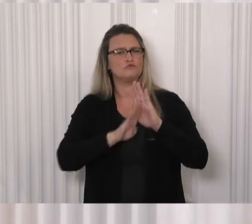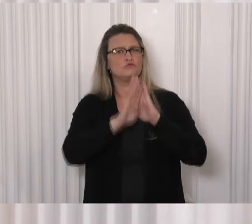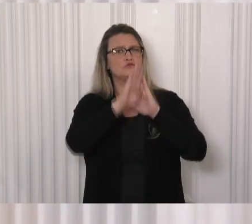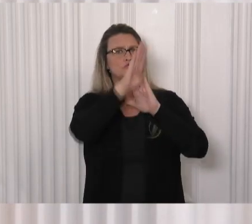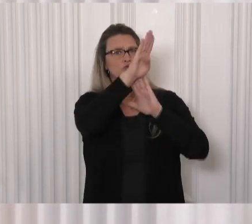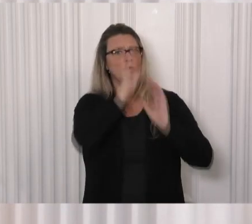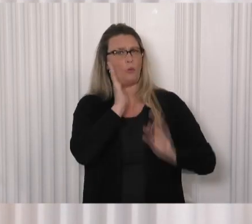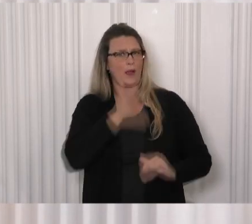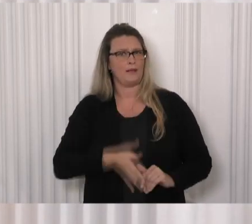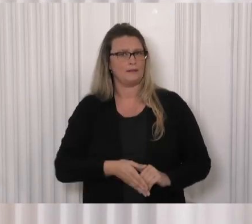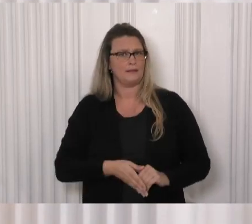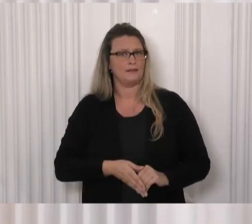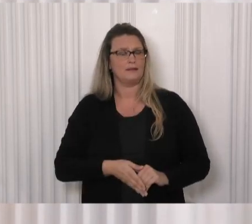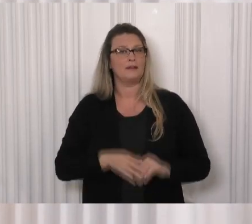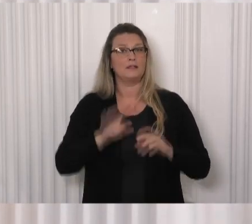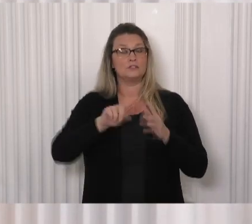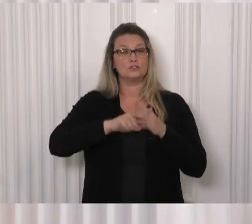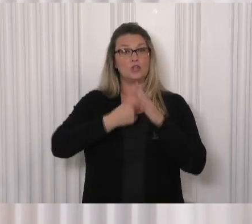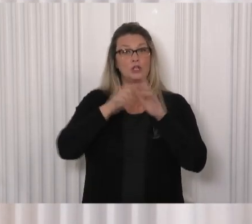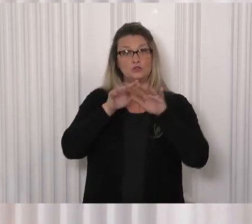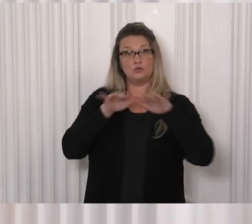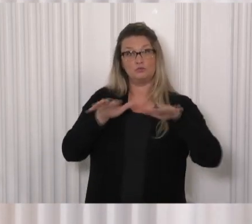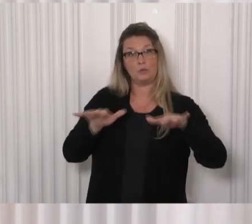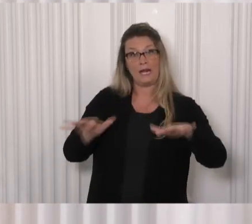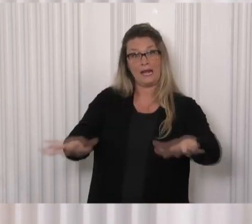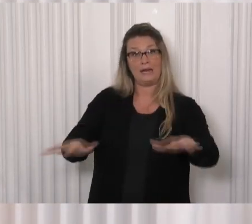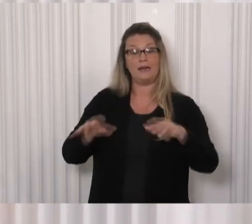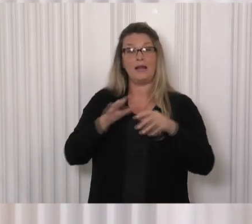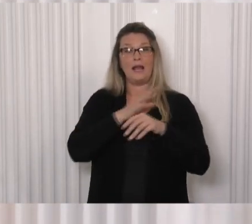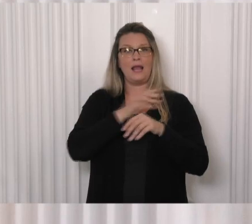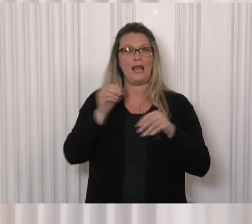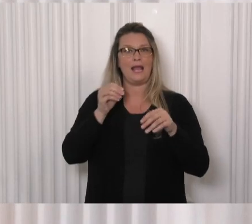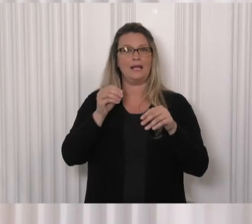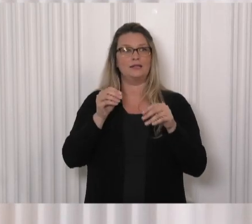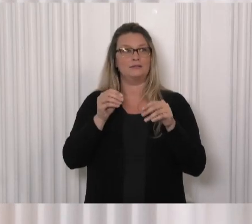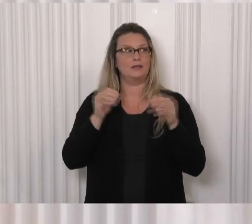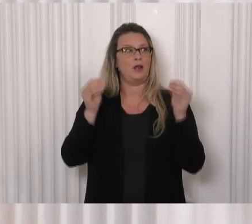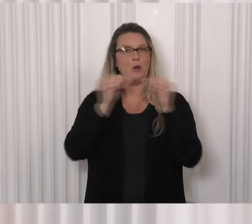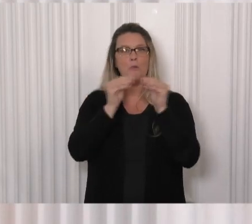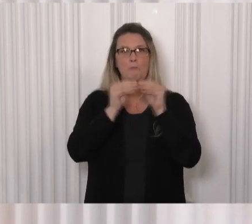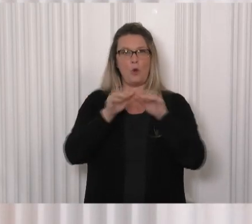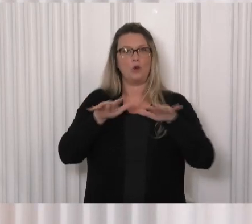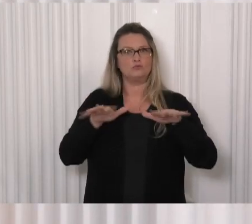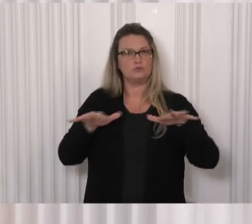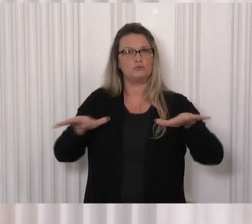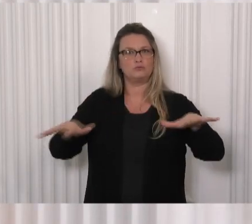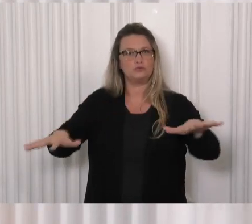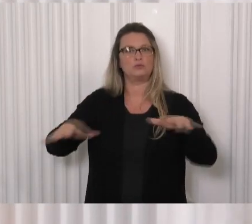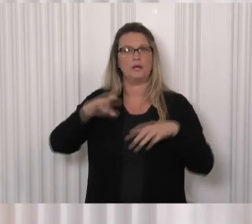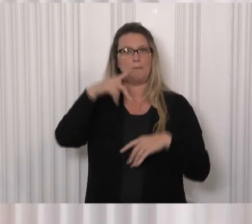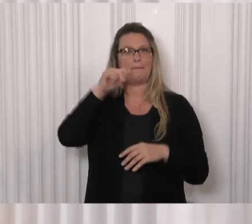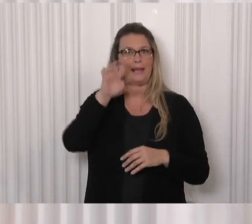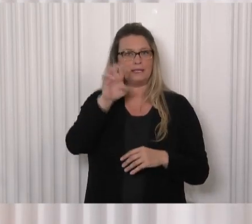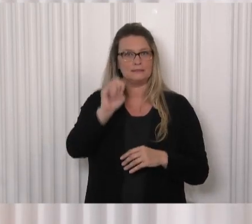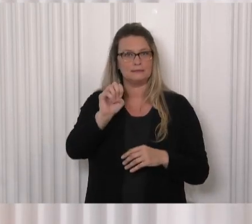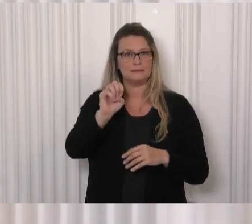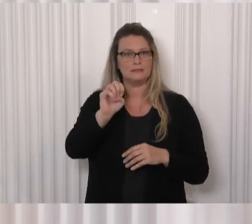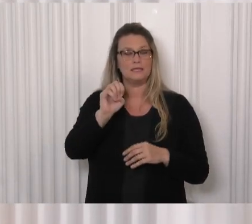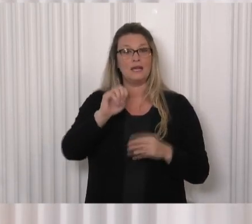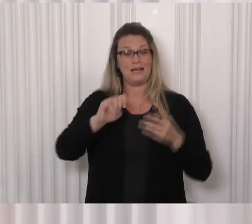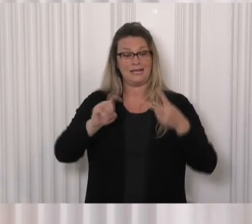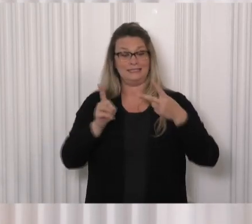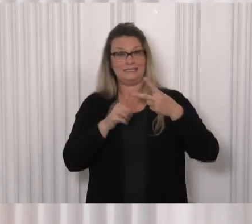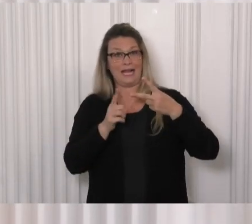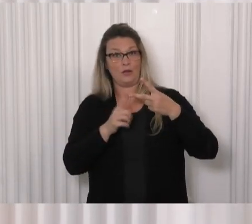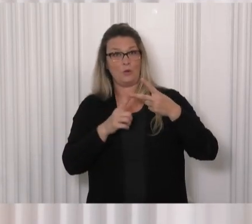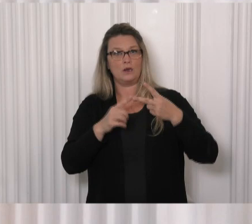coronavirus spread started to go into a logarithmic kind of phase. And the second one was to look for